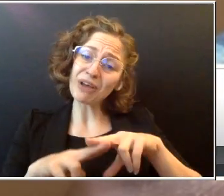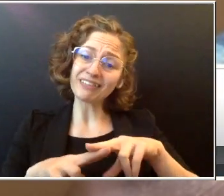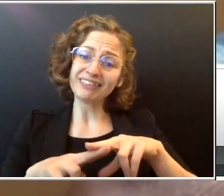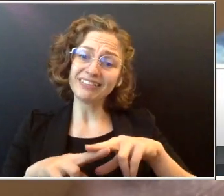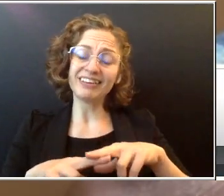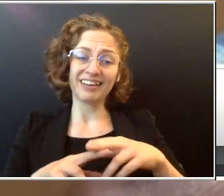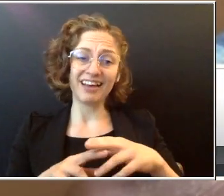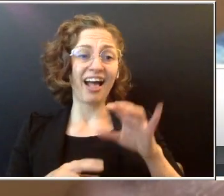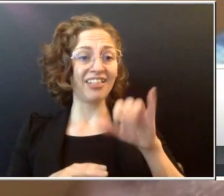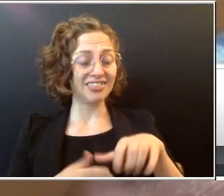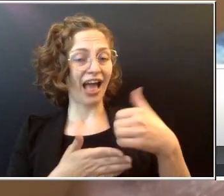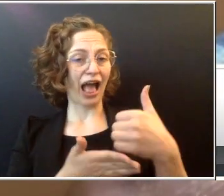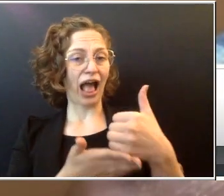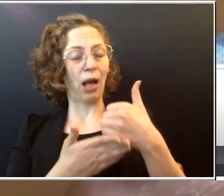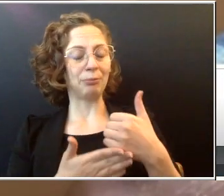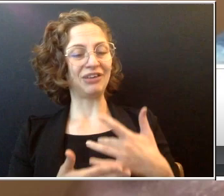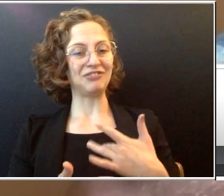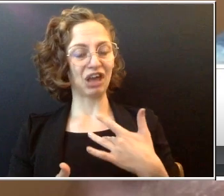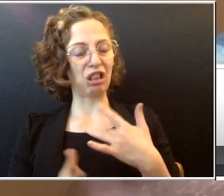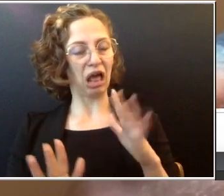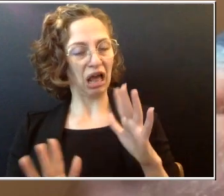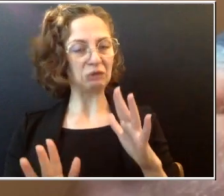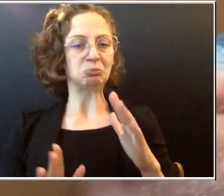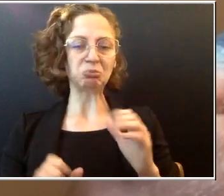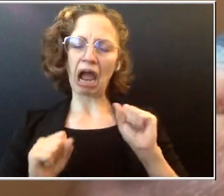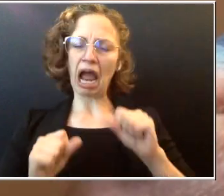keep my spirits up. And